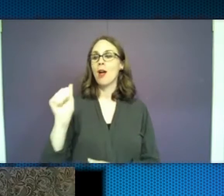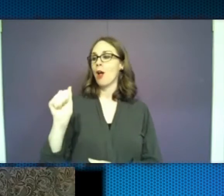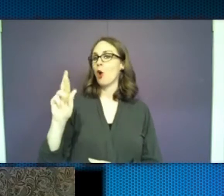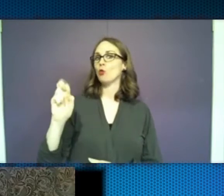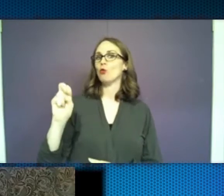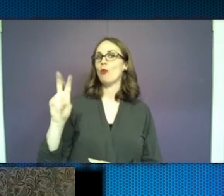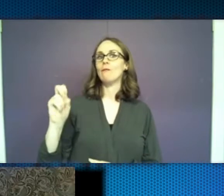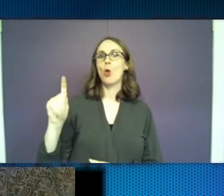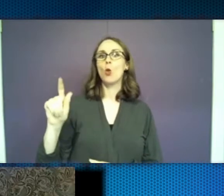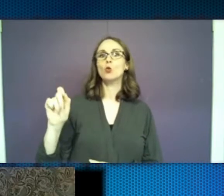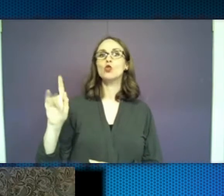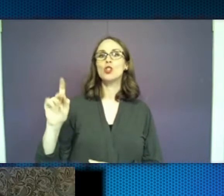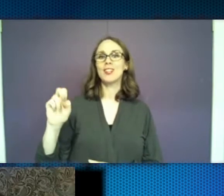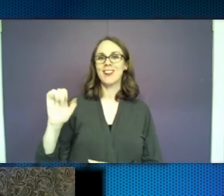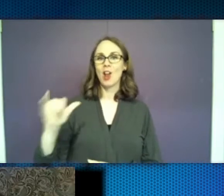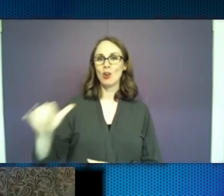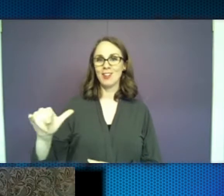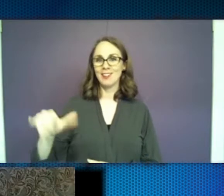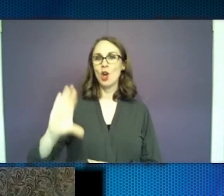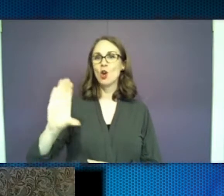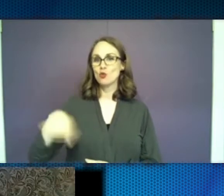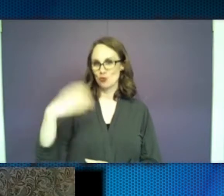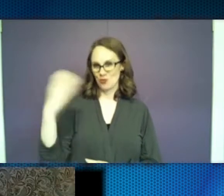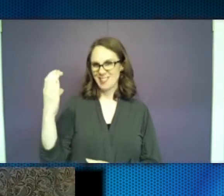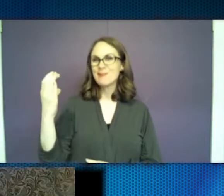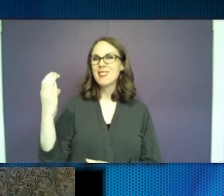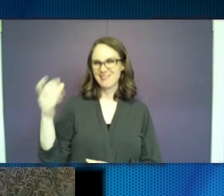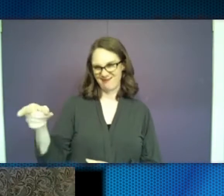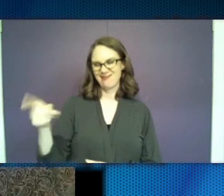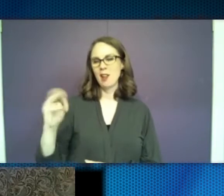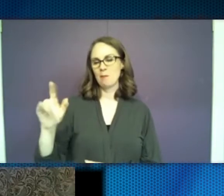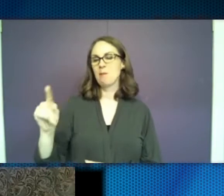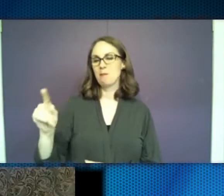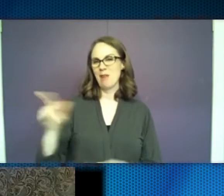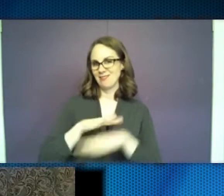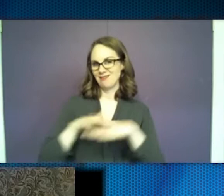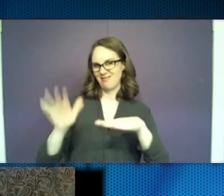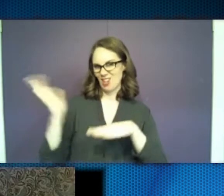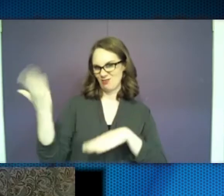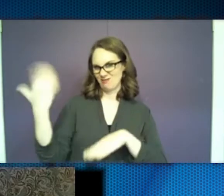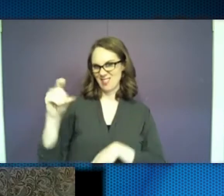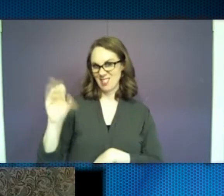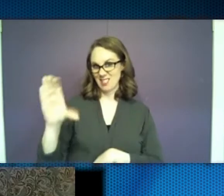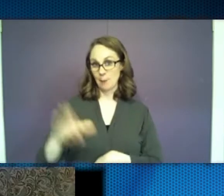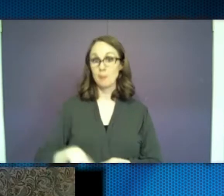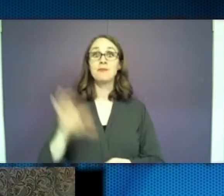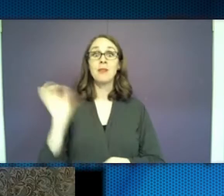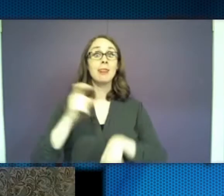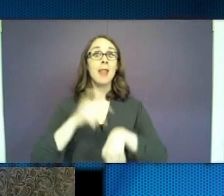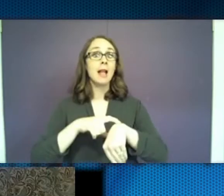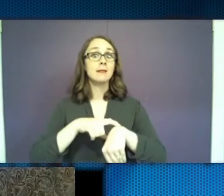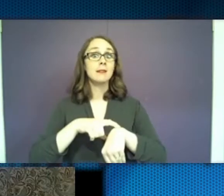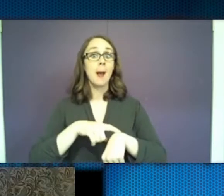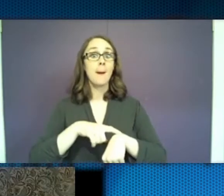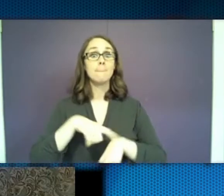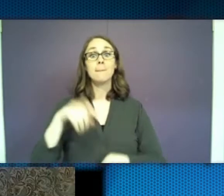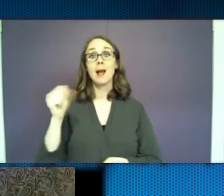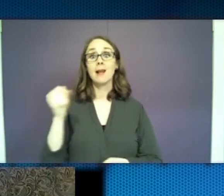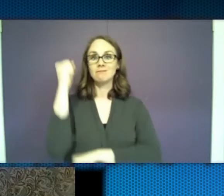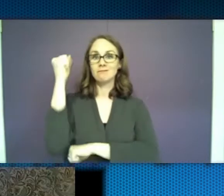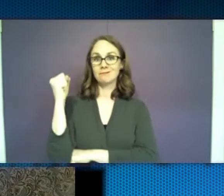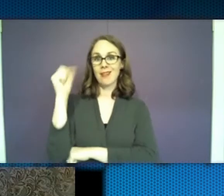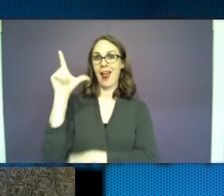Met stage that December. At the time, Patricia Ogden, who was on the board of the Landmarks